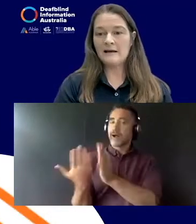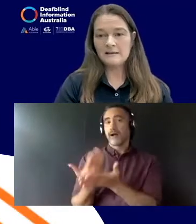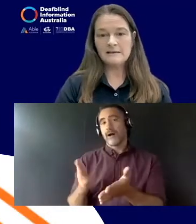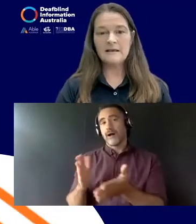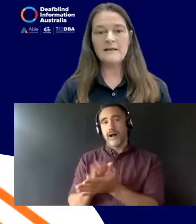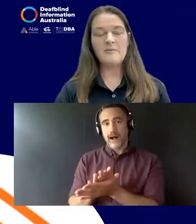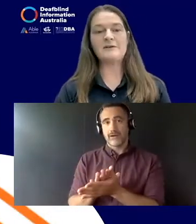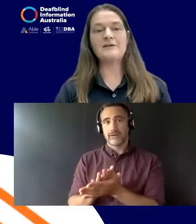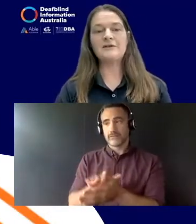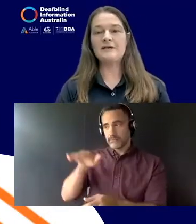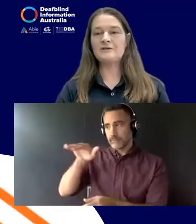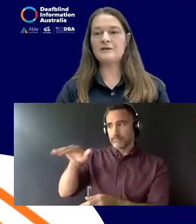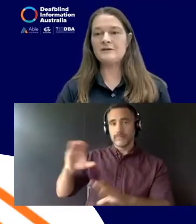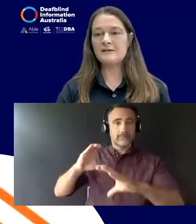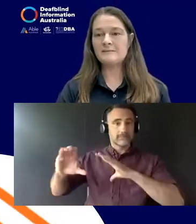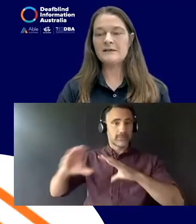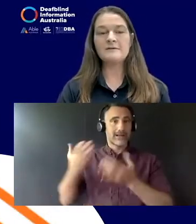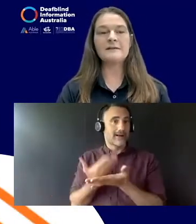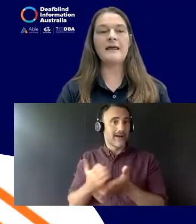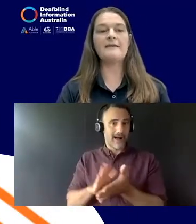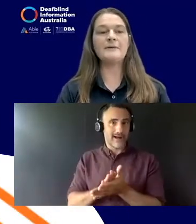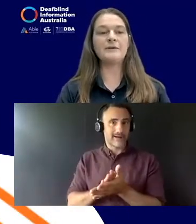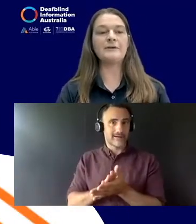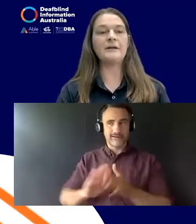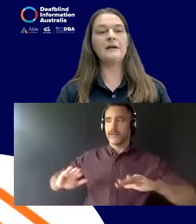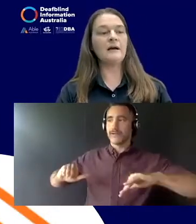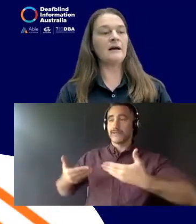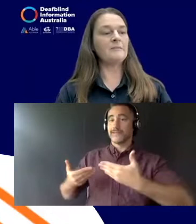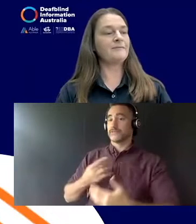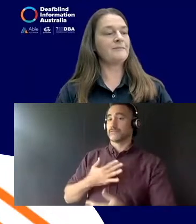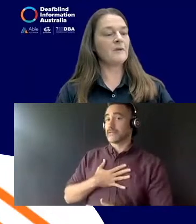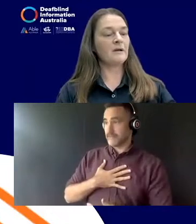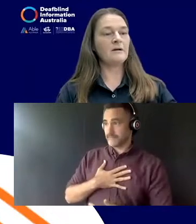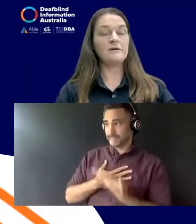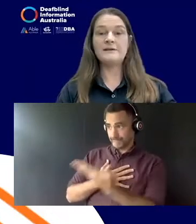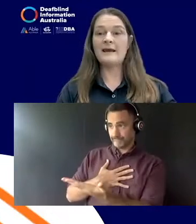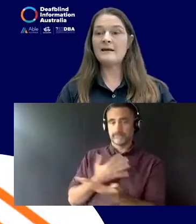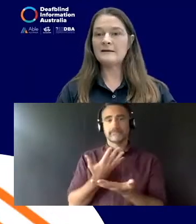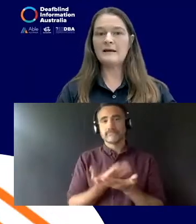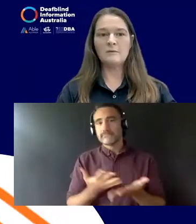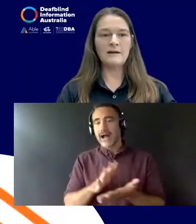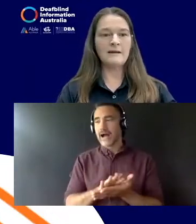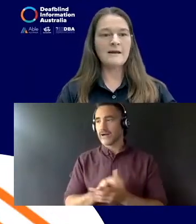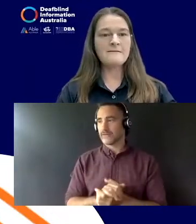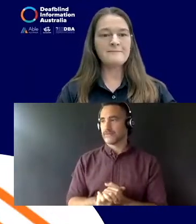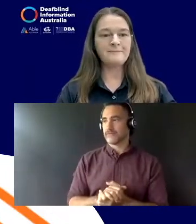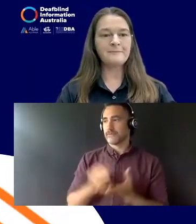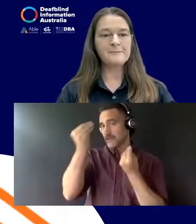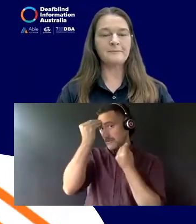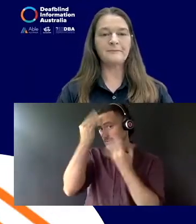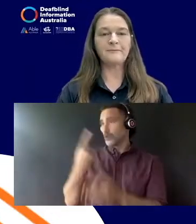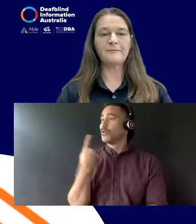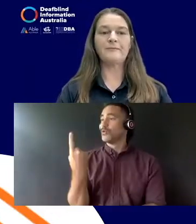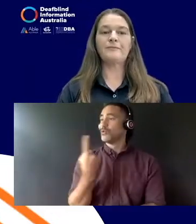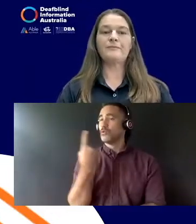like that person to introduce themselves and let them know who's there and why they're there.